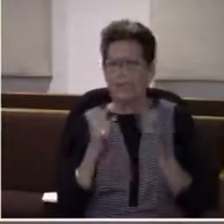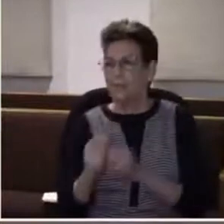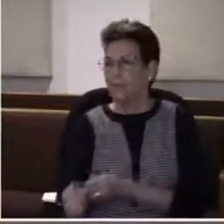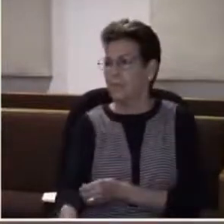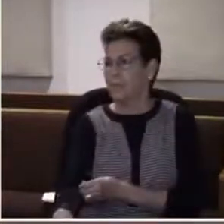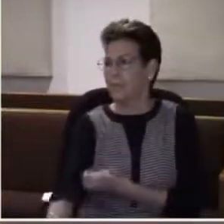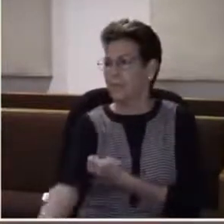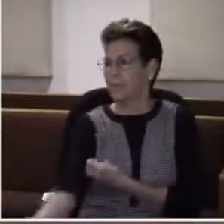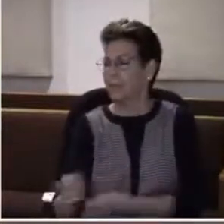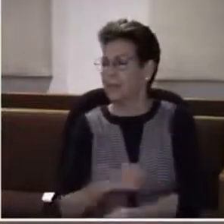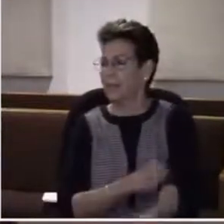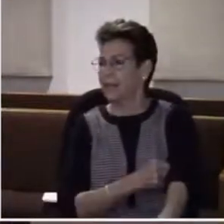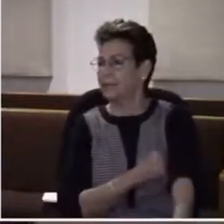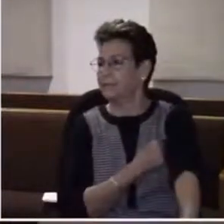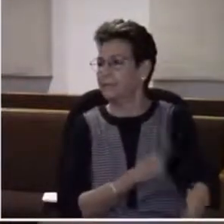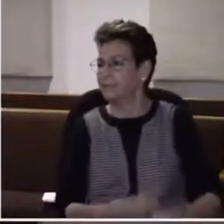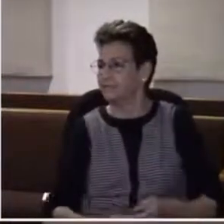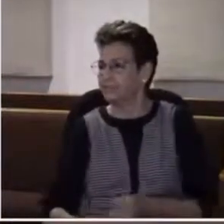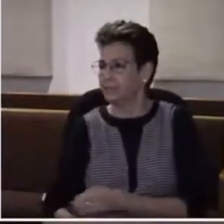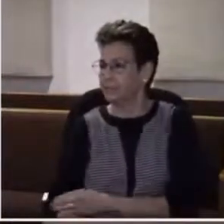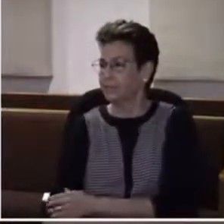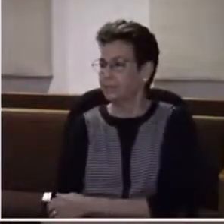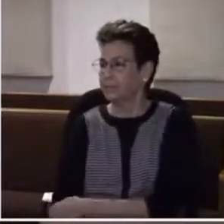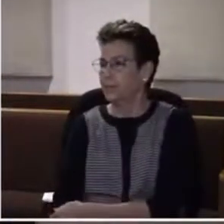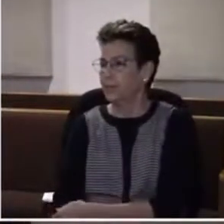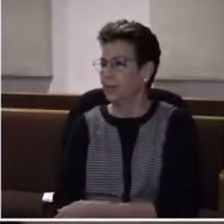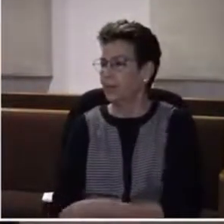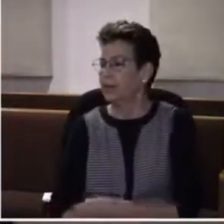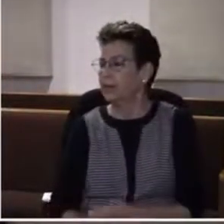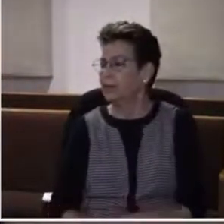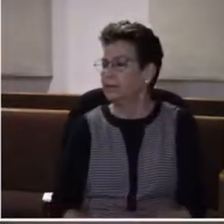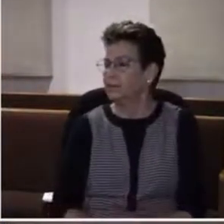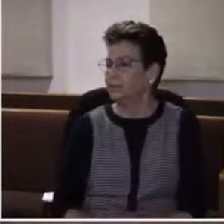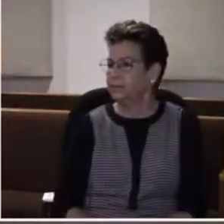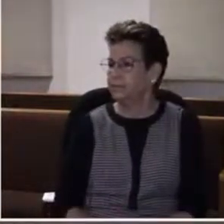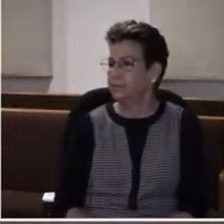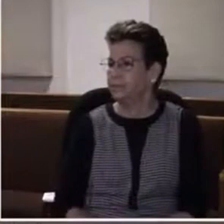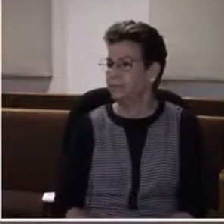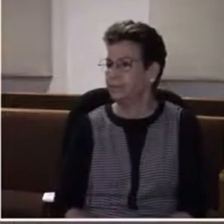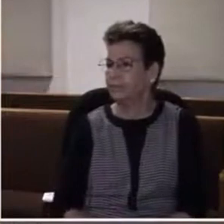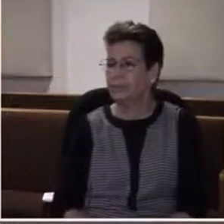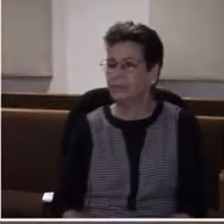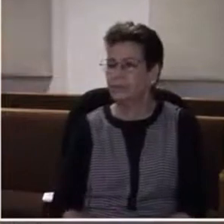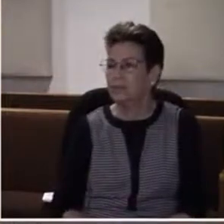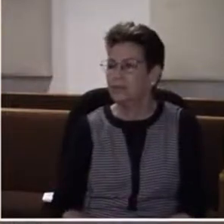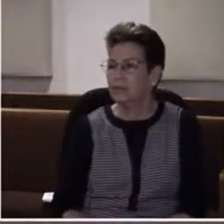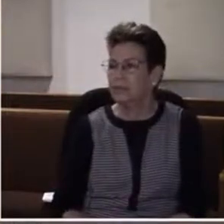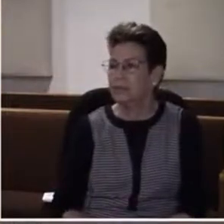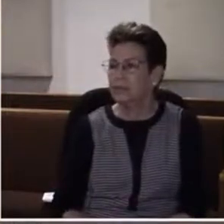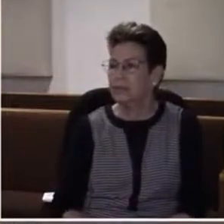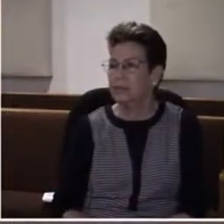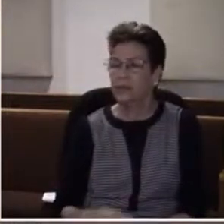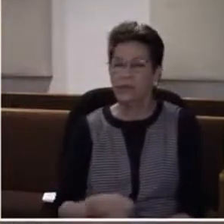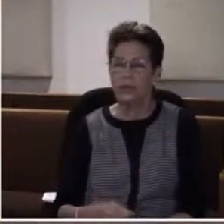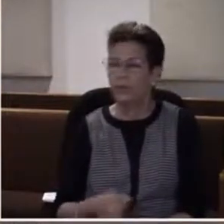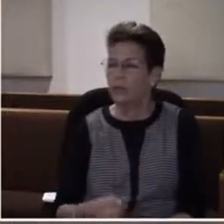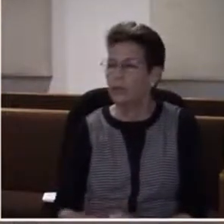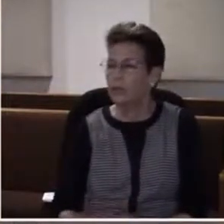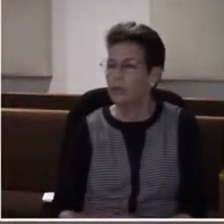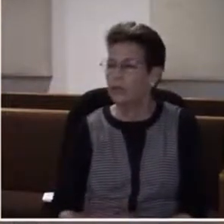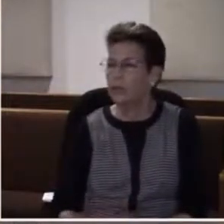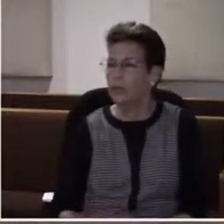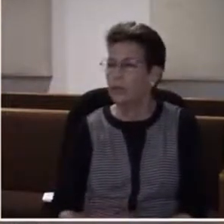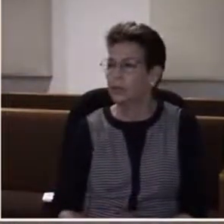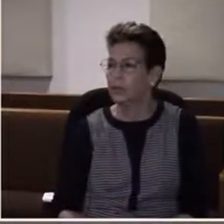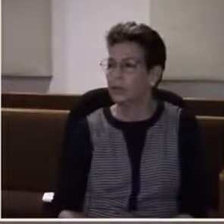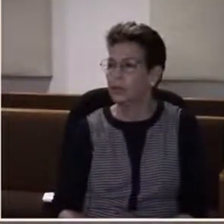think life stinks because we have the absence of things, and we've experienced loss and we've experienced tragedy,